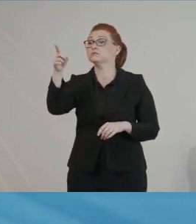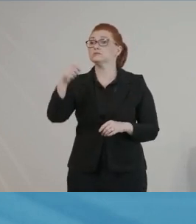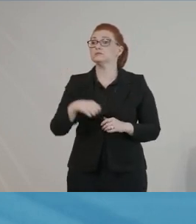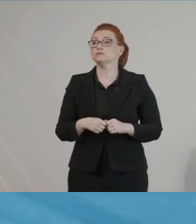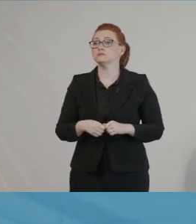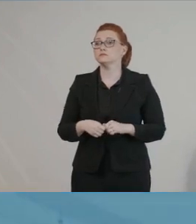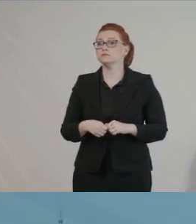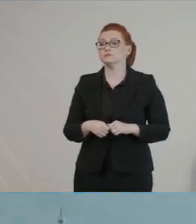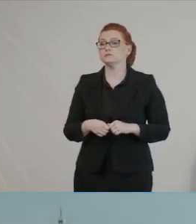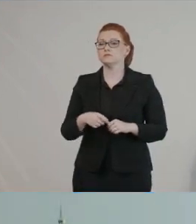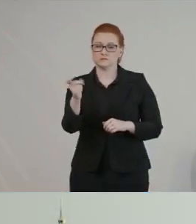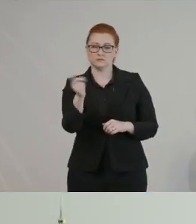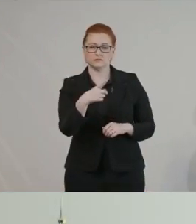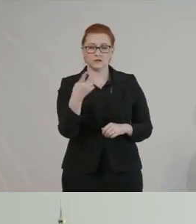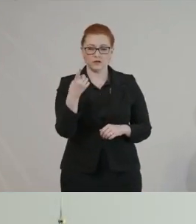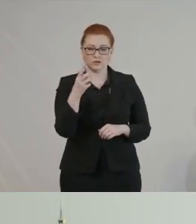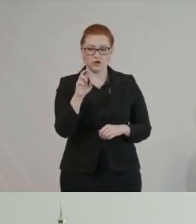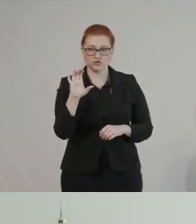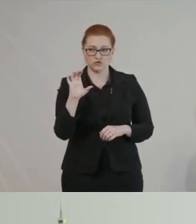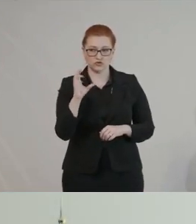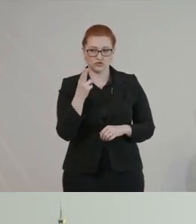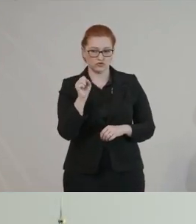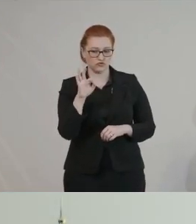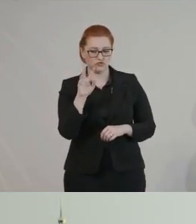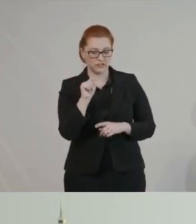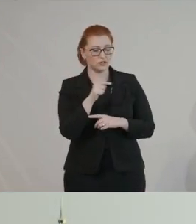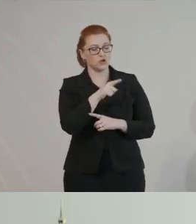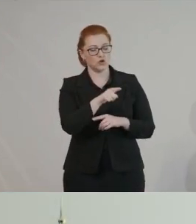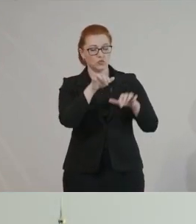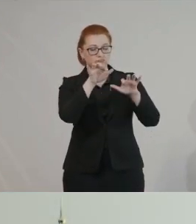Chris, speaking of the models, you wrote a blog post this morning kind of